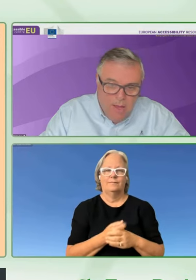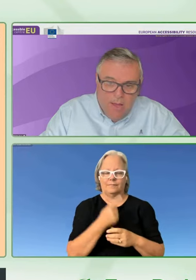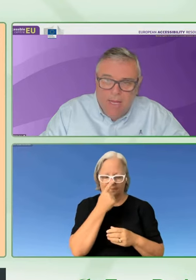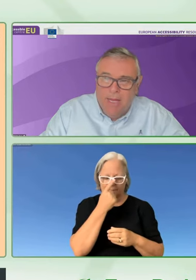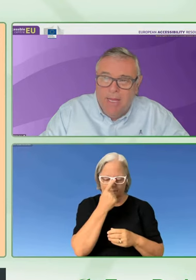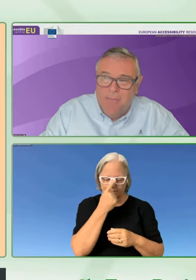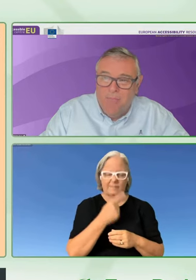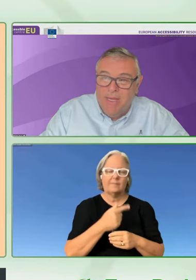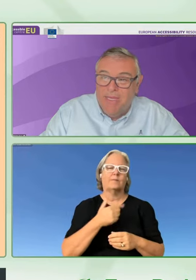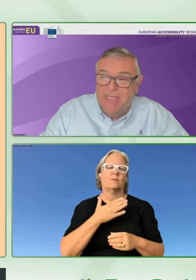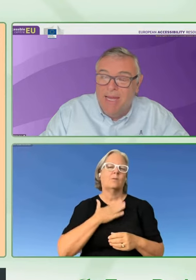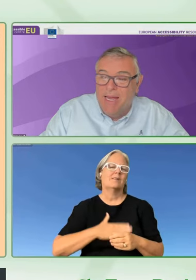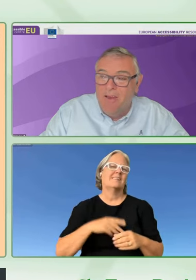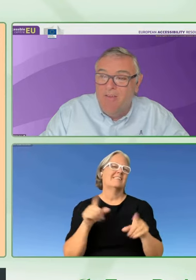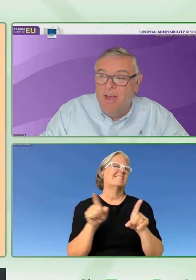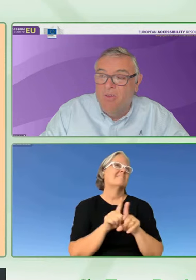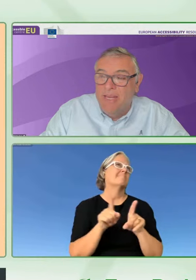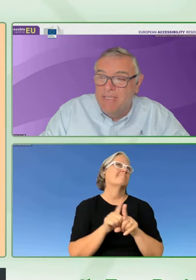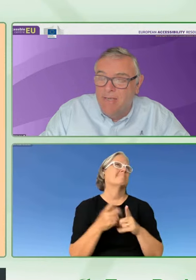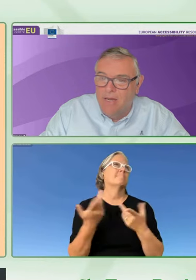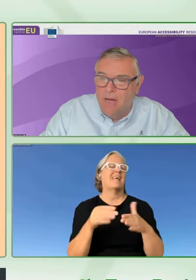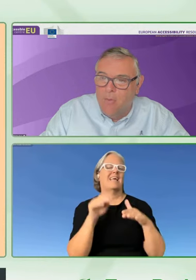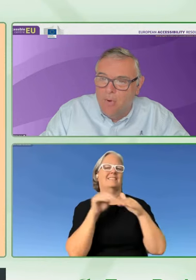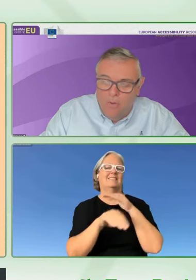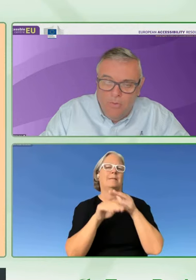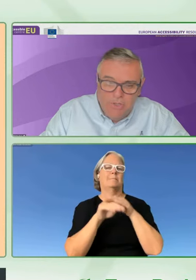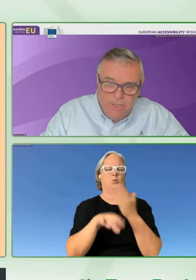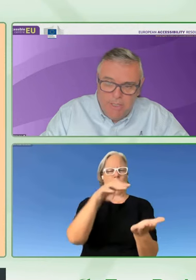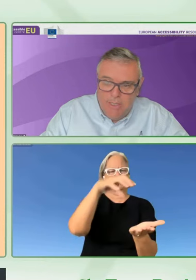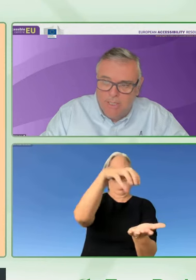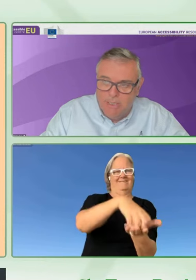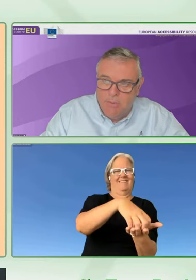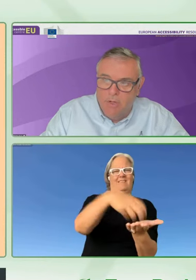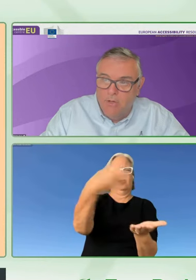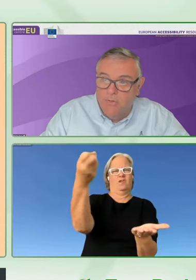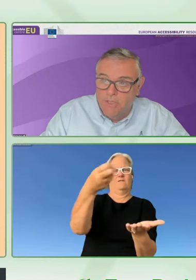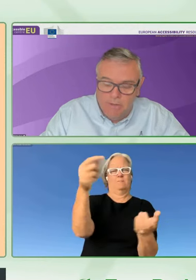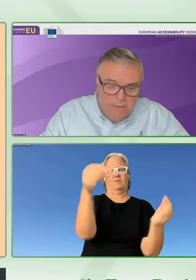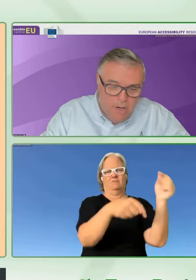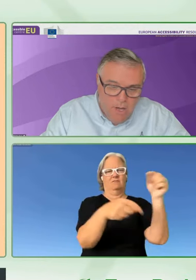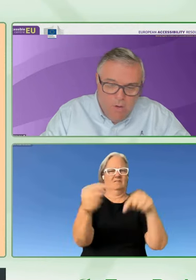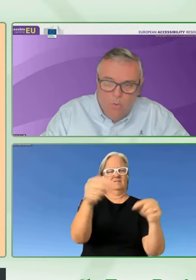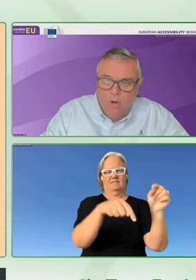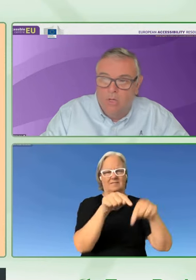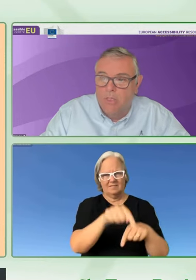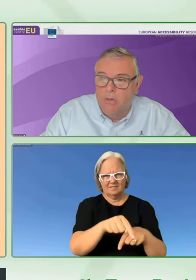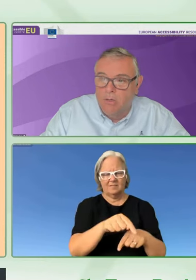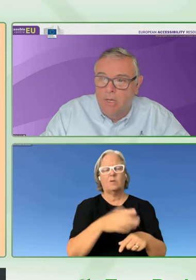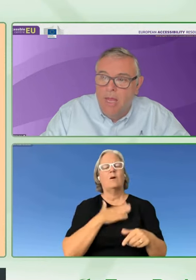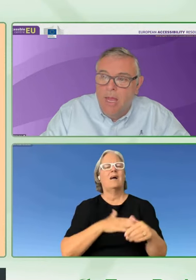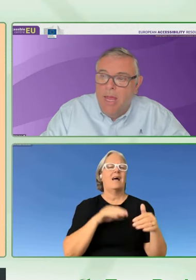Center? It's an holistic approach. AccessibleEU Center